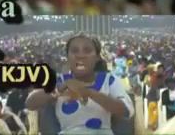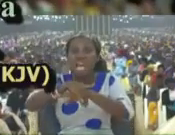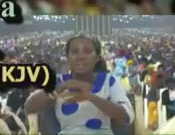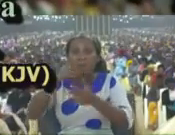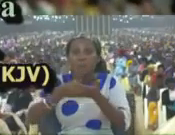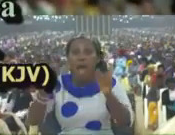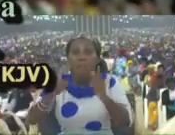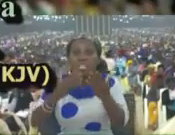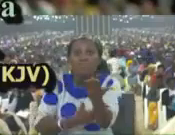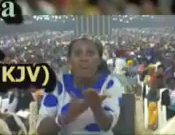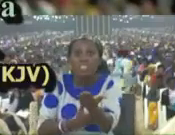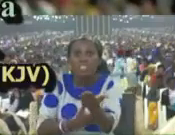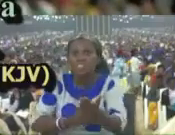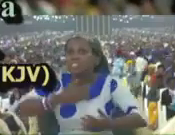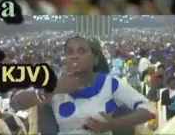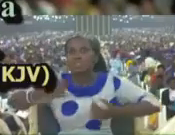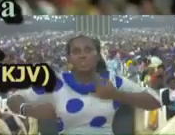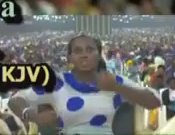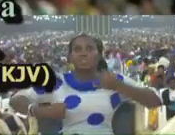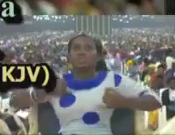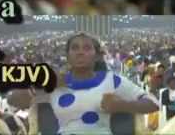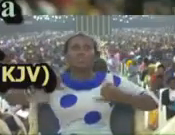morning?